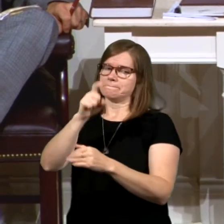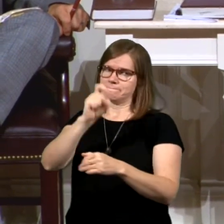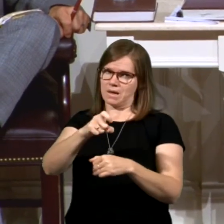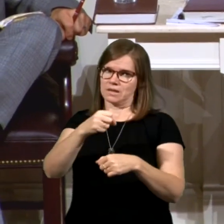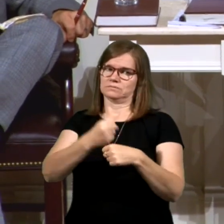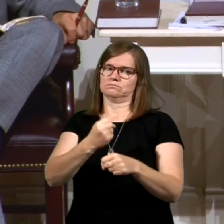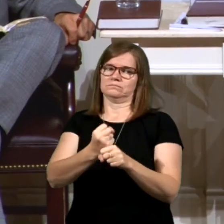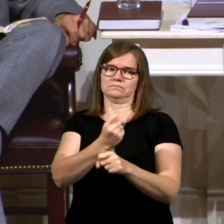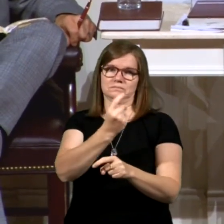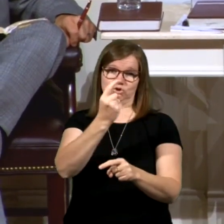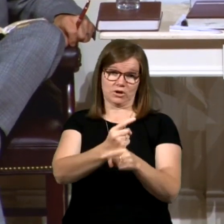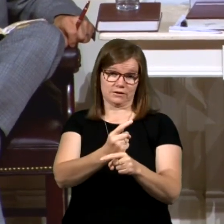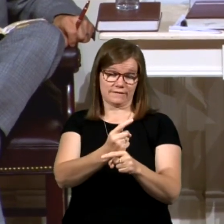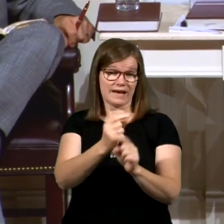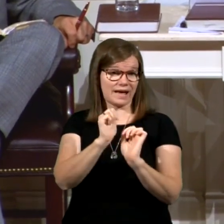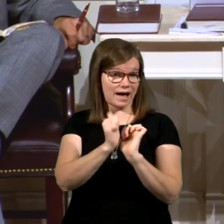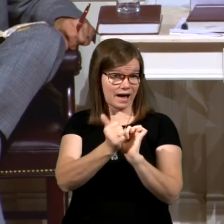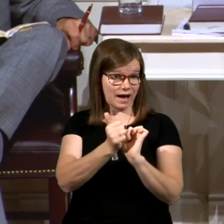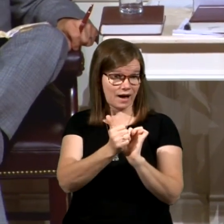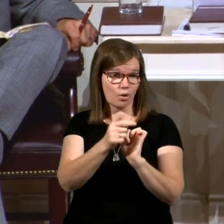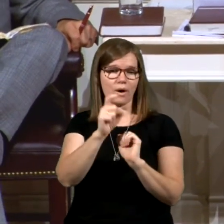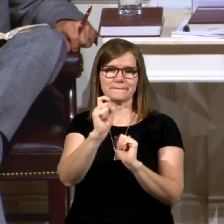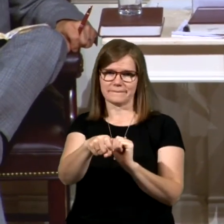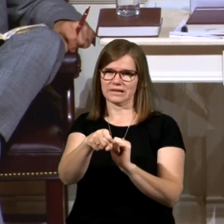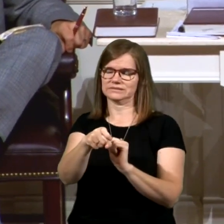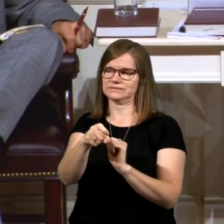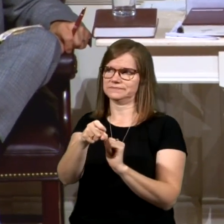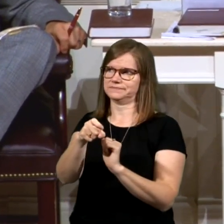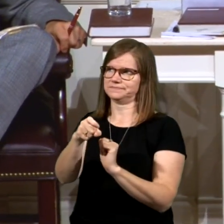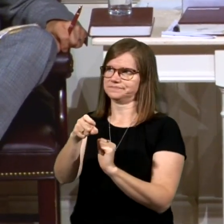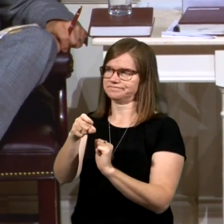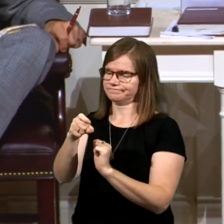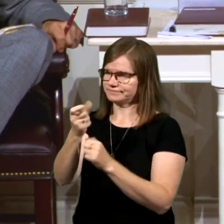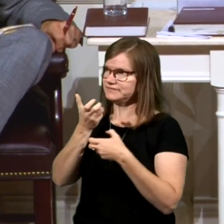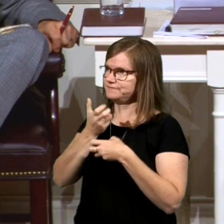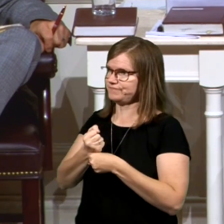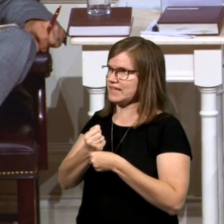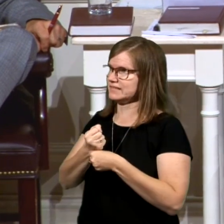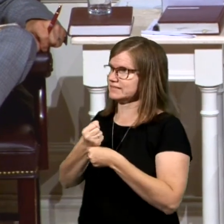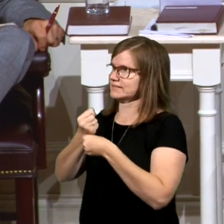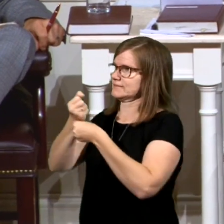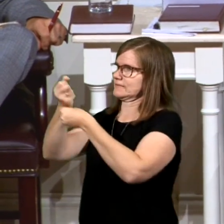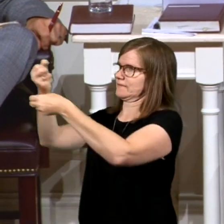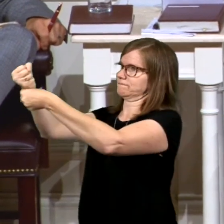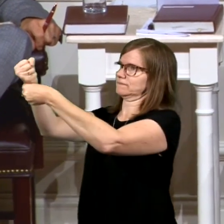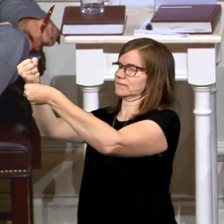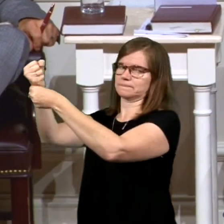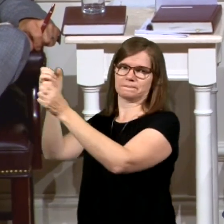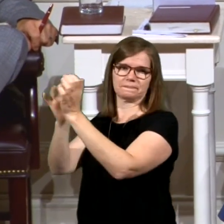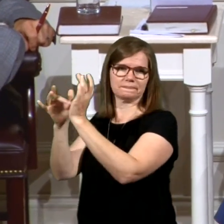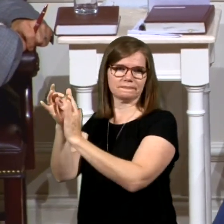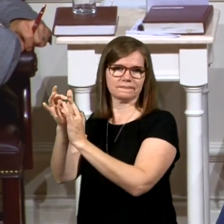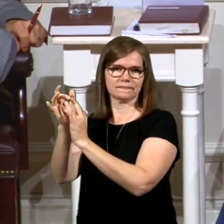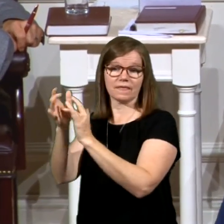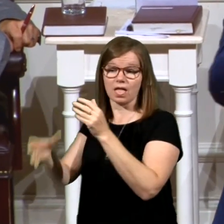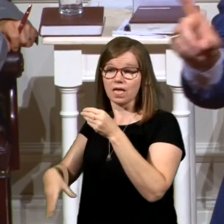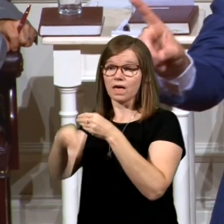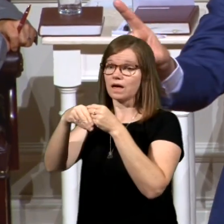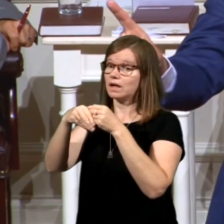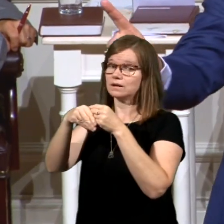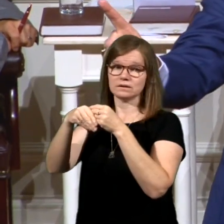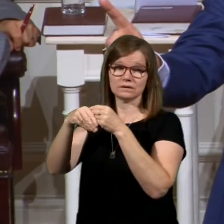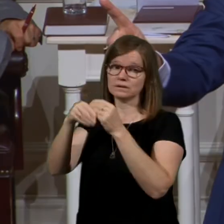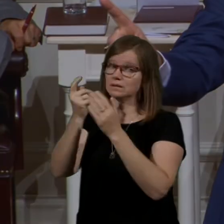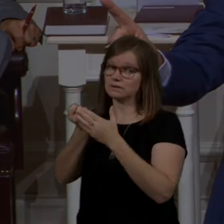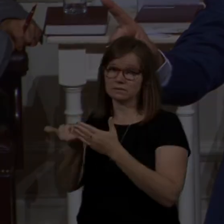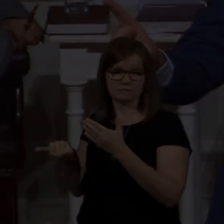justified. To be justified, you must put your faith in Jesus. Plus nothing, minus